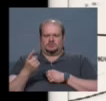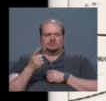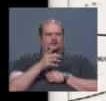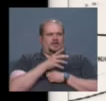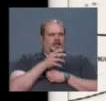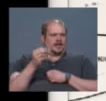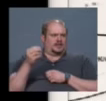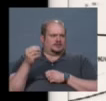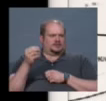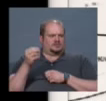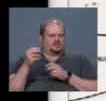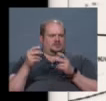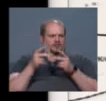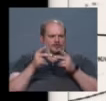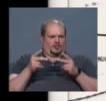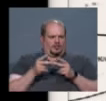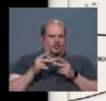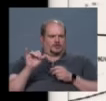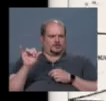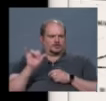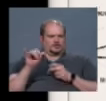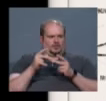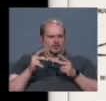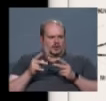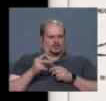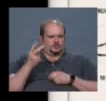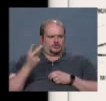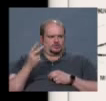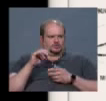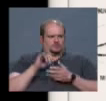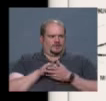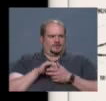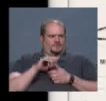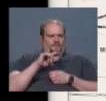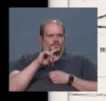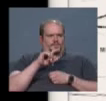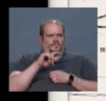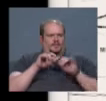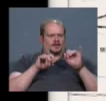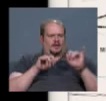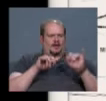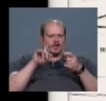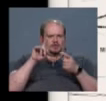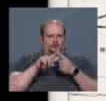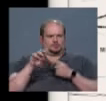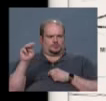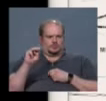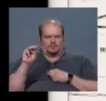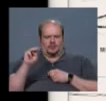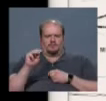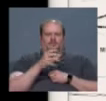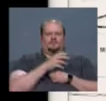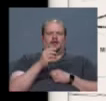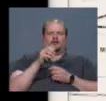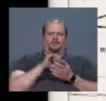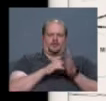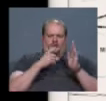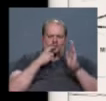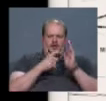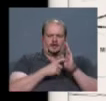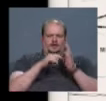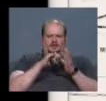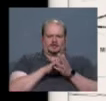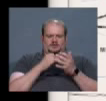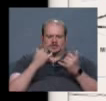M, and the location 2 is zone M mining. So this just recognizes